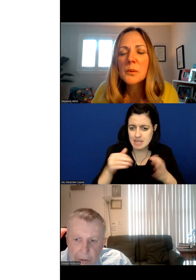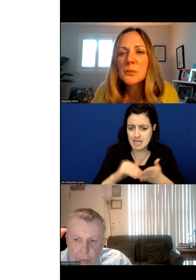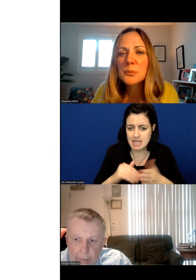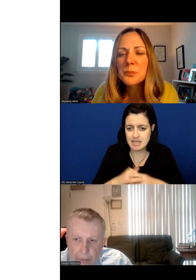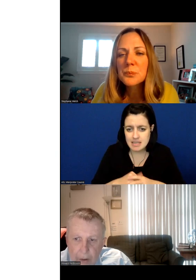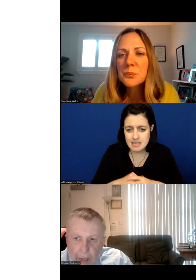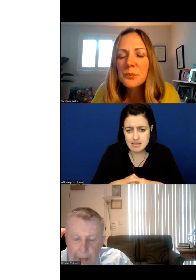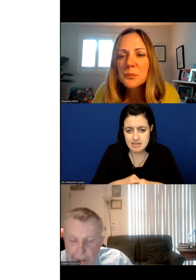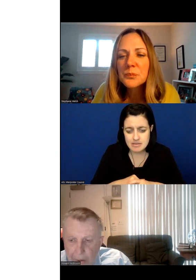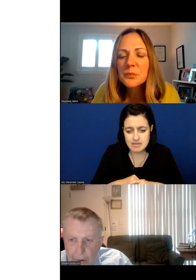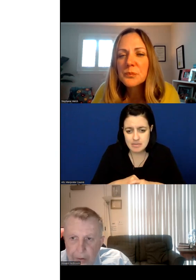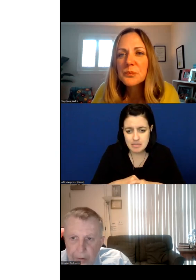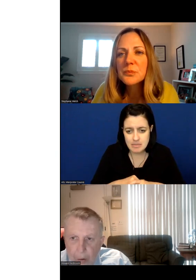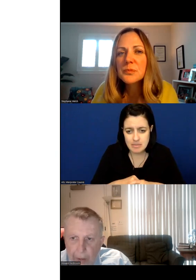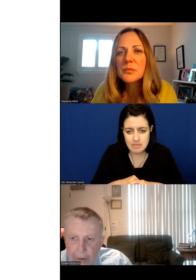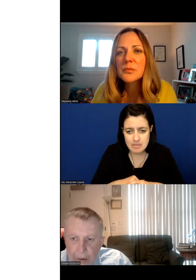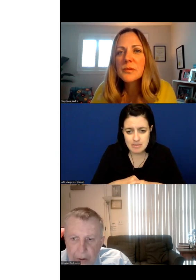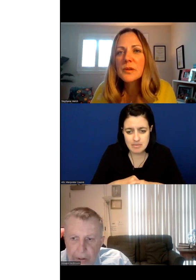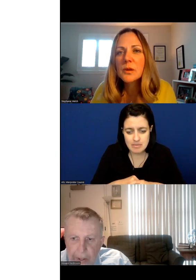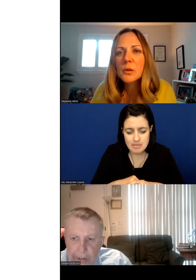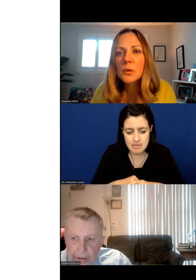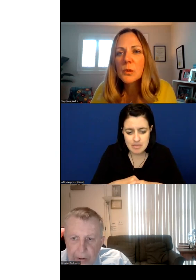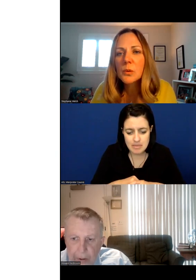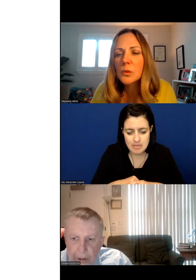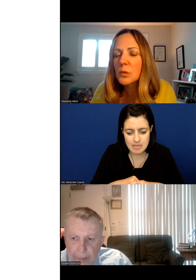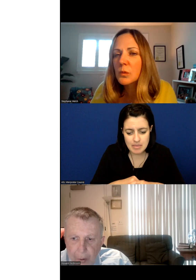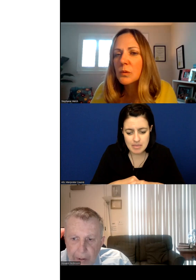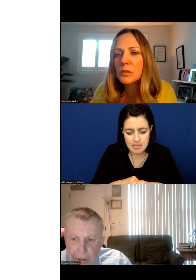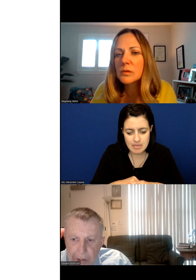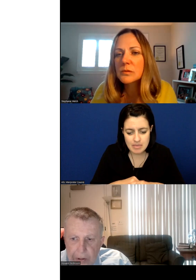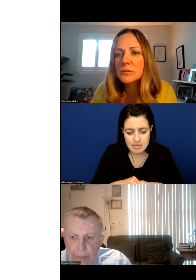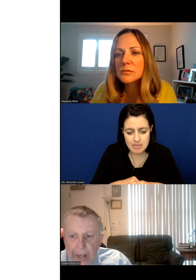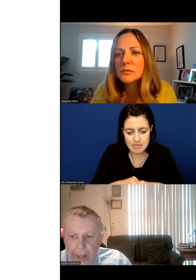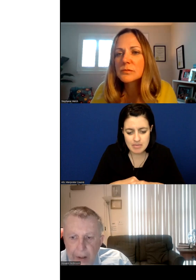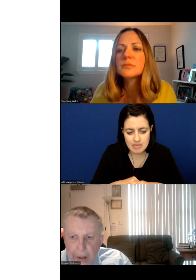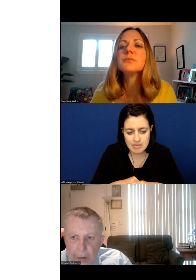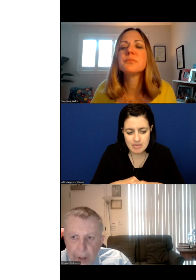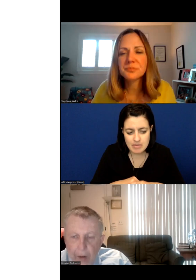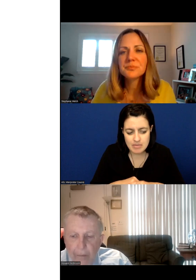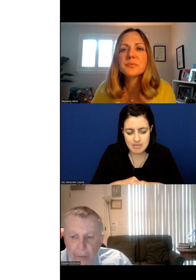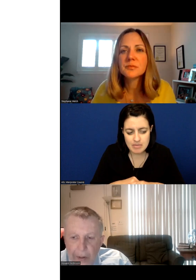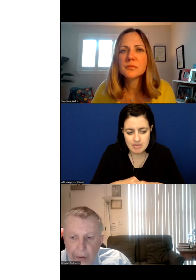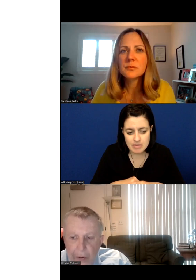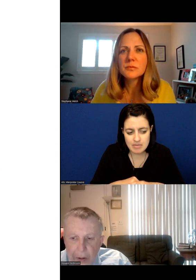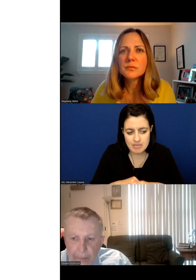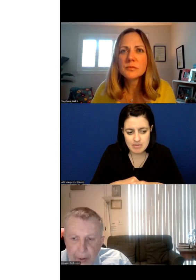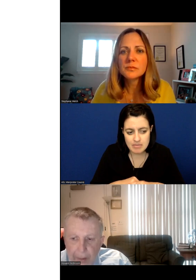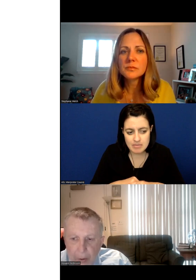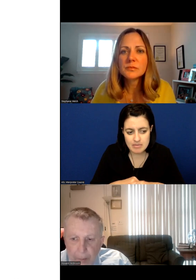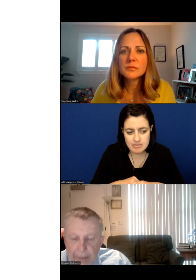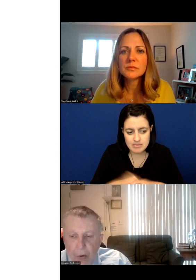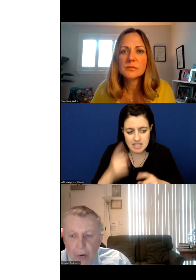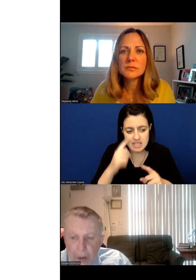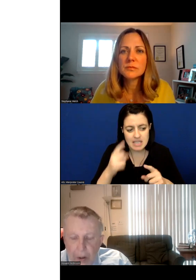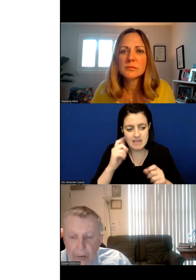Yes, I just wanted to know whether she thinks that supported decision-making could help reduce the number